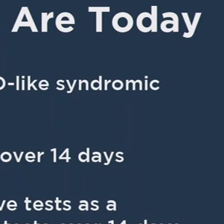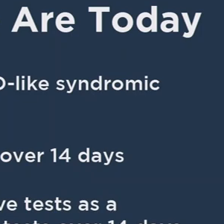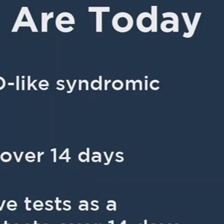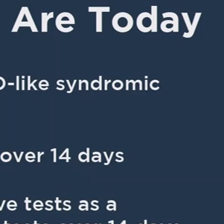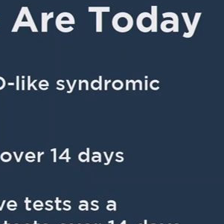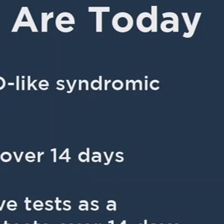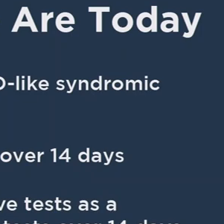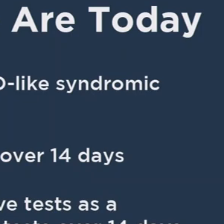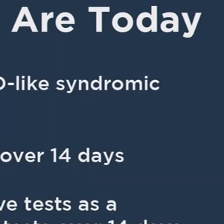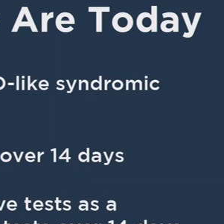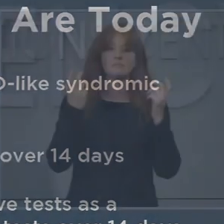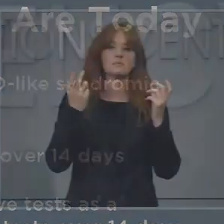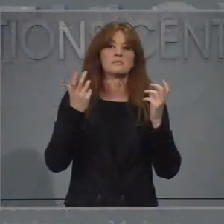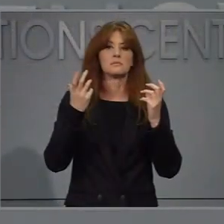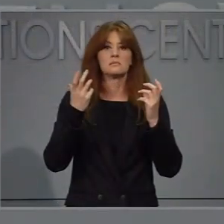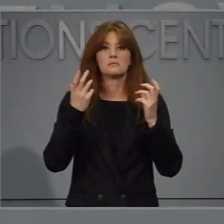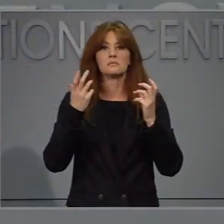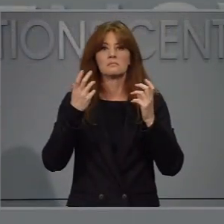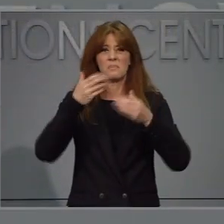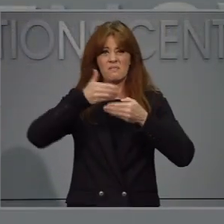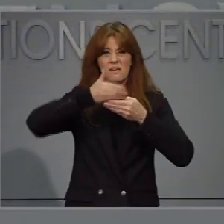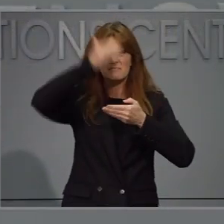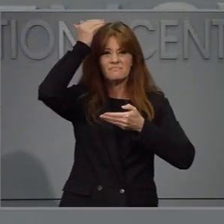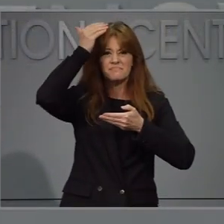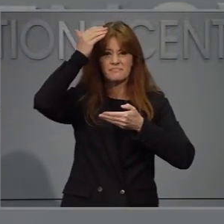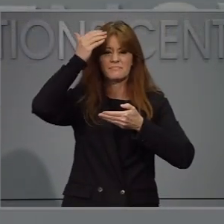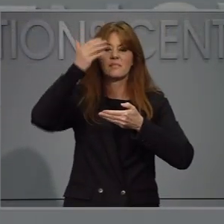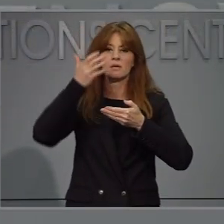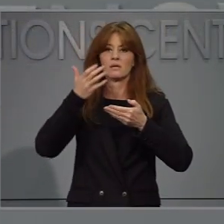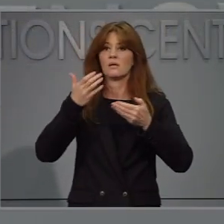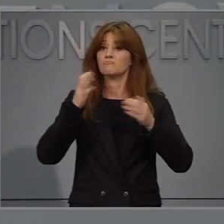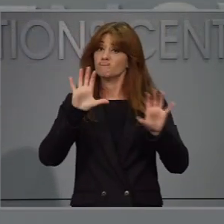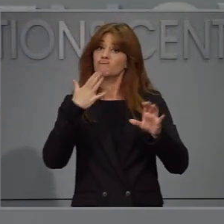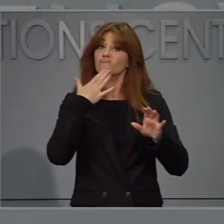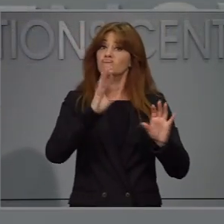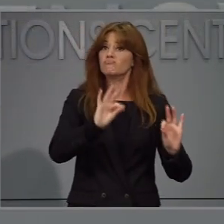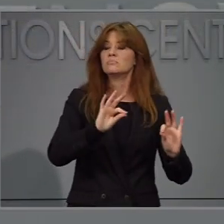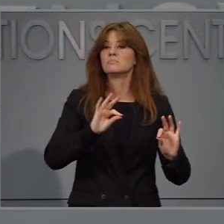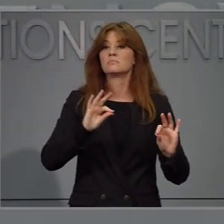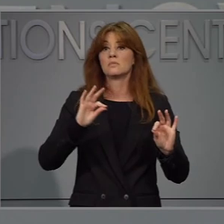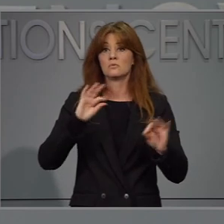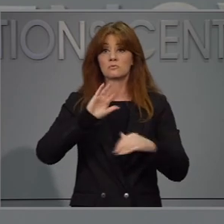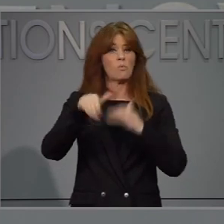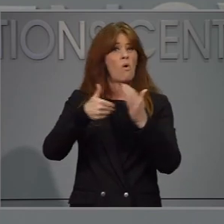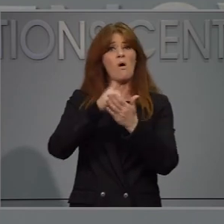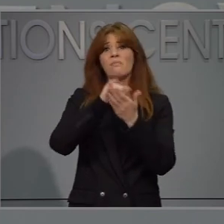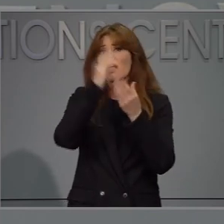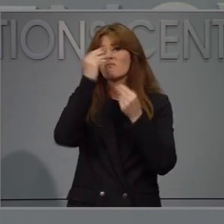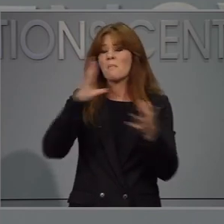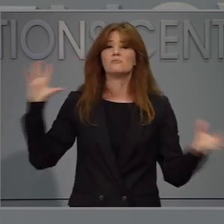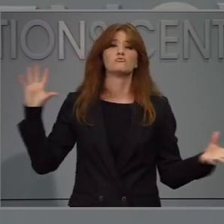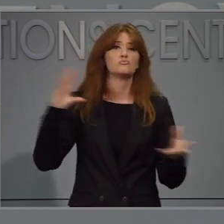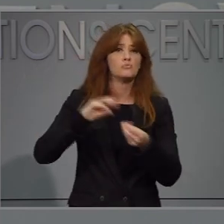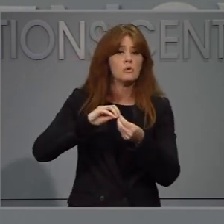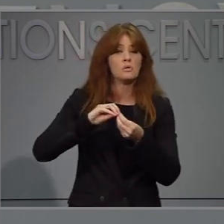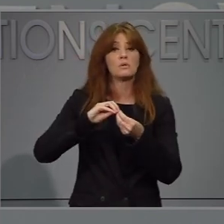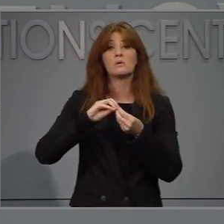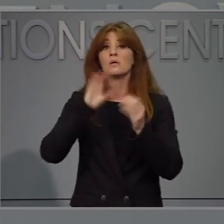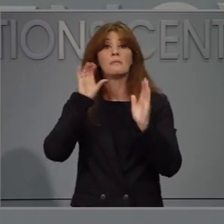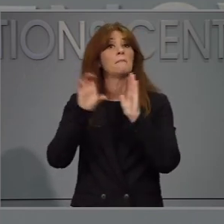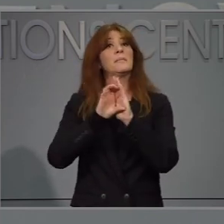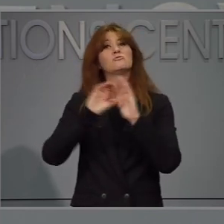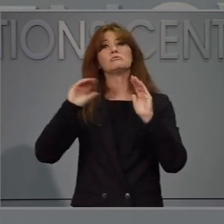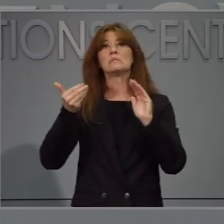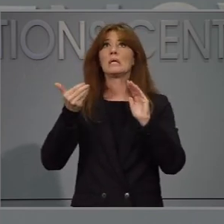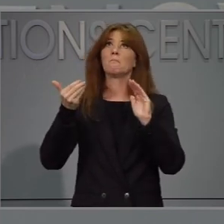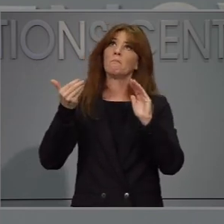masks, face shields, doing well on that. So as I put this all together, I would say the overall picture is